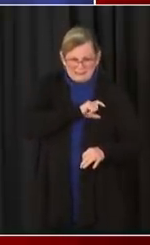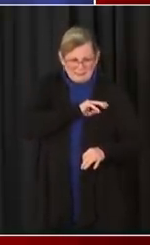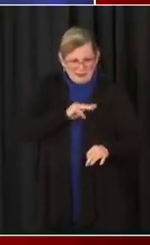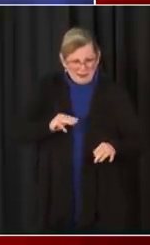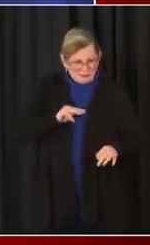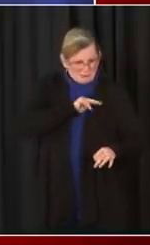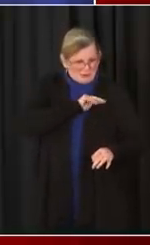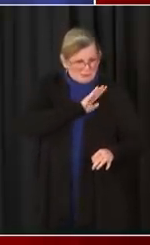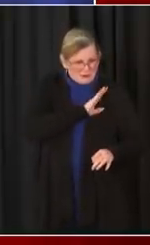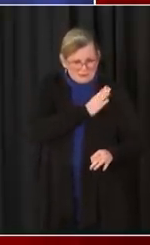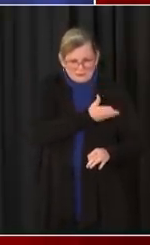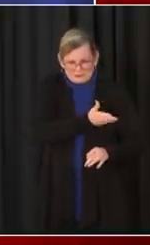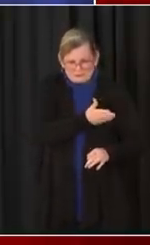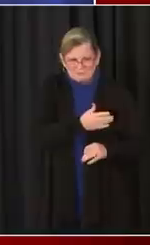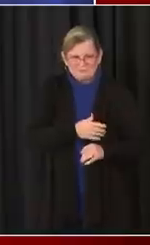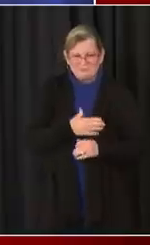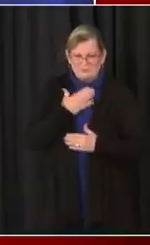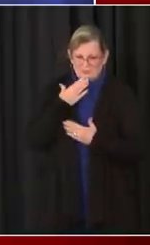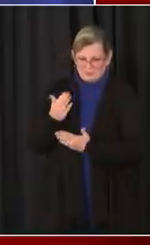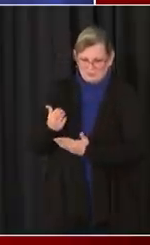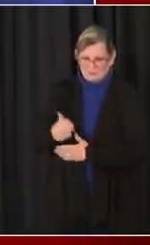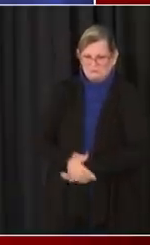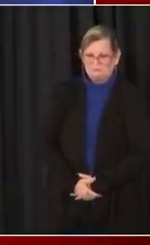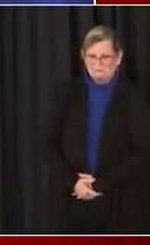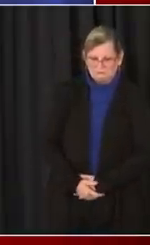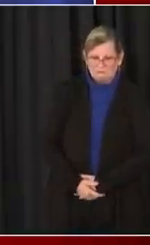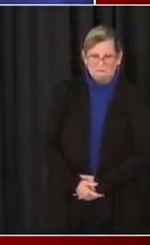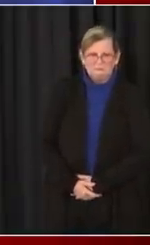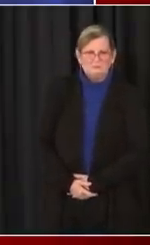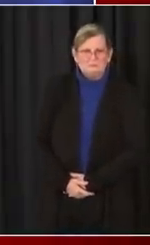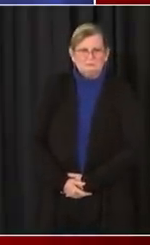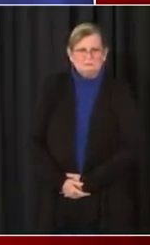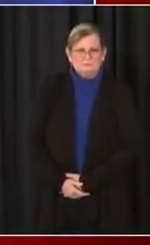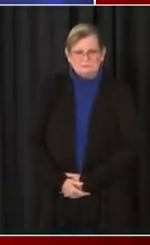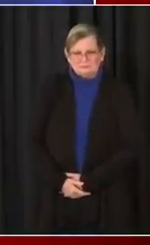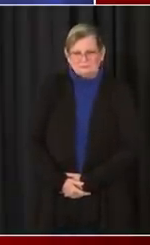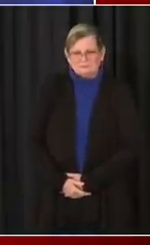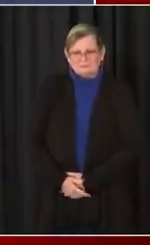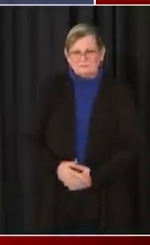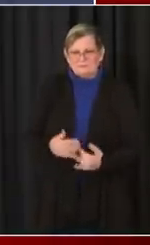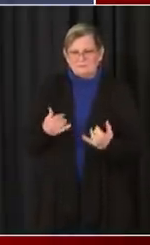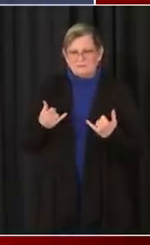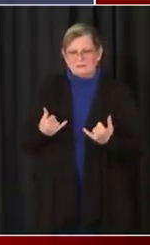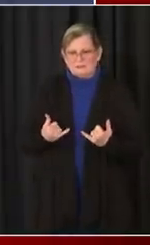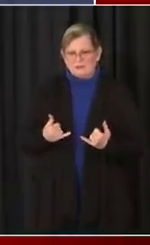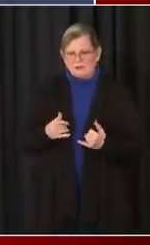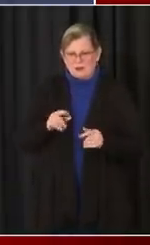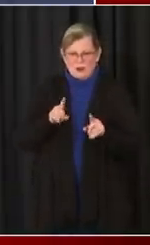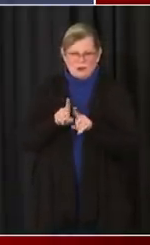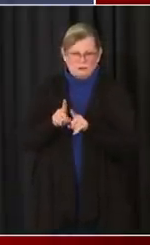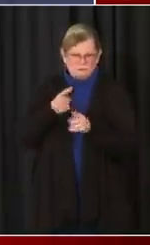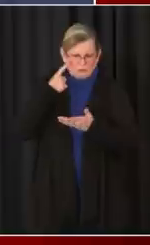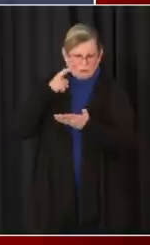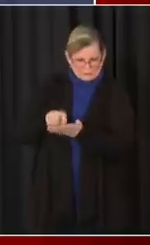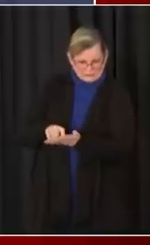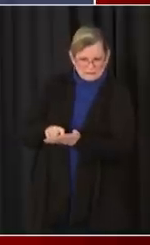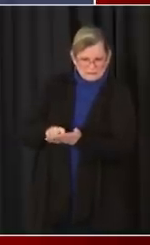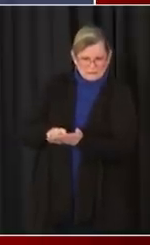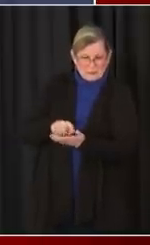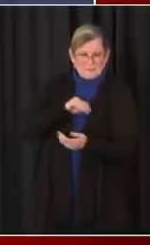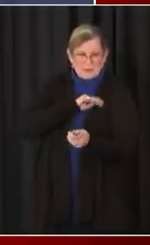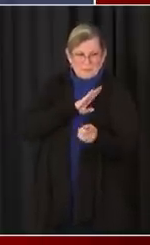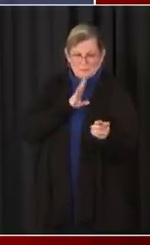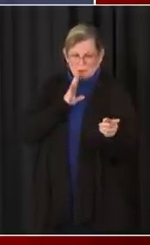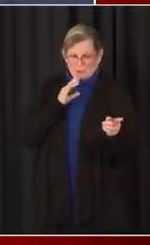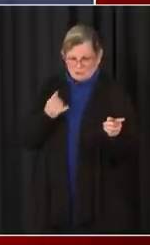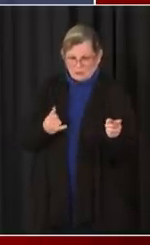Mayor's office. Thank you. Thank you, Mr. Secretary. We should have also noted that we are joined